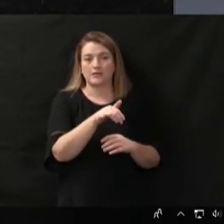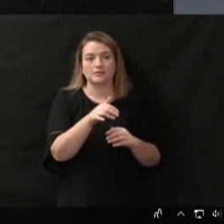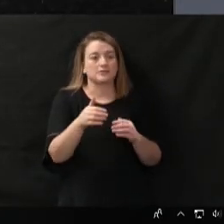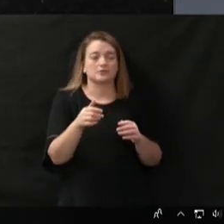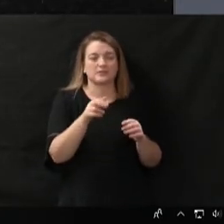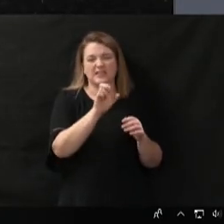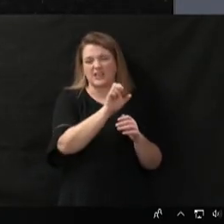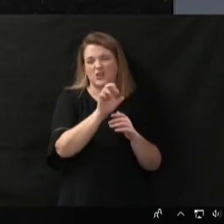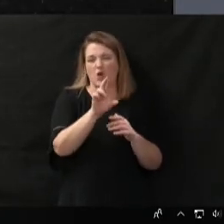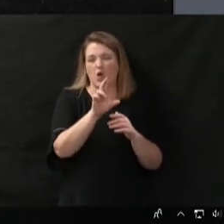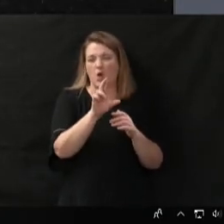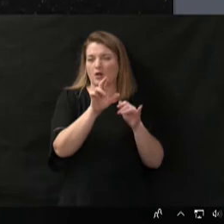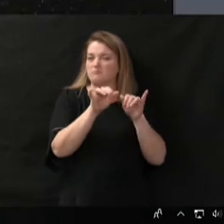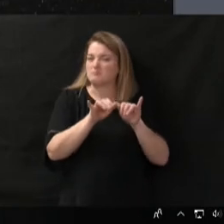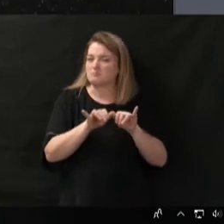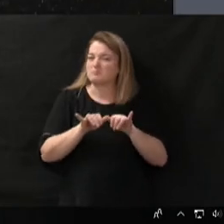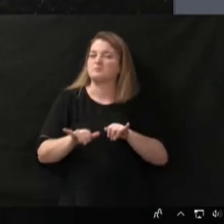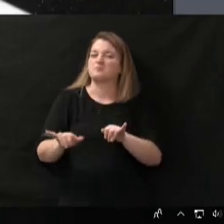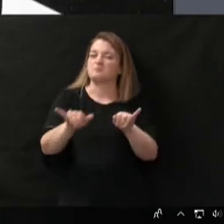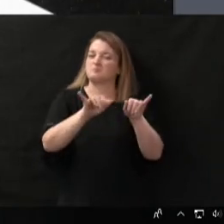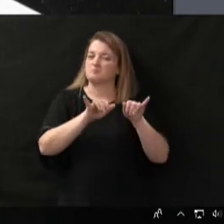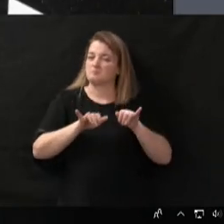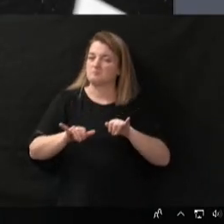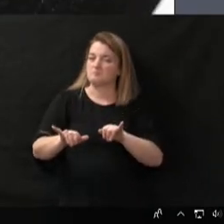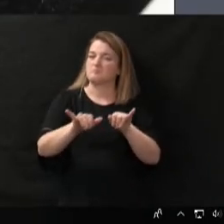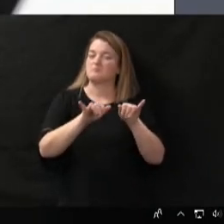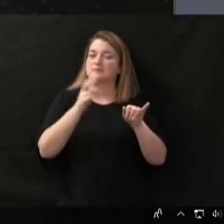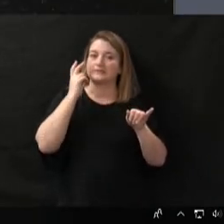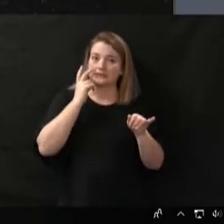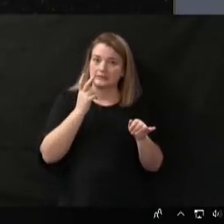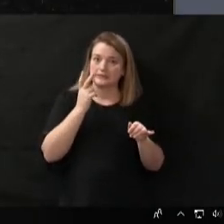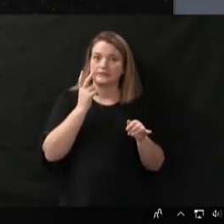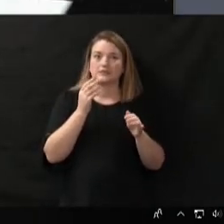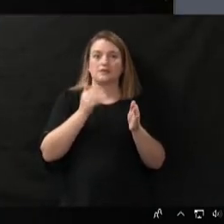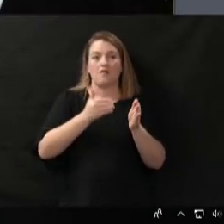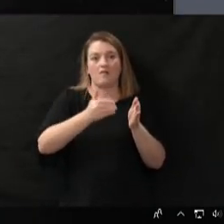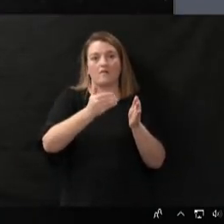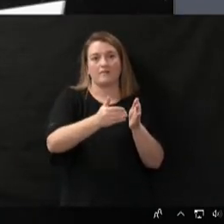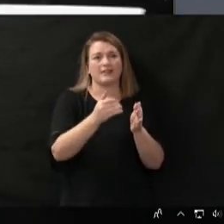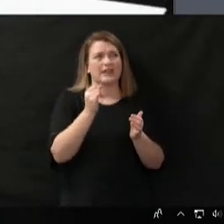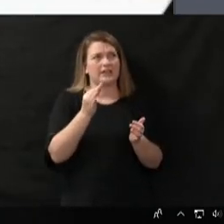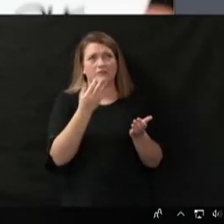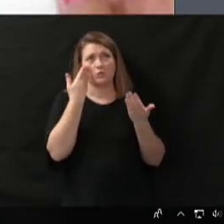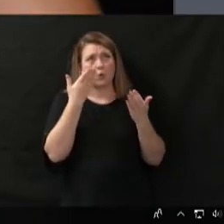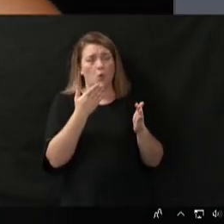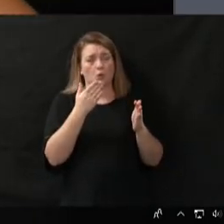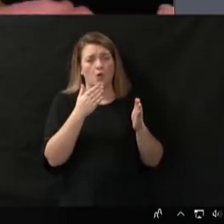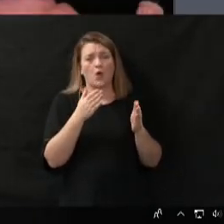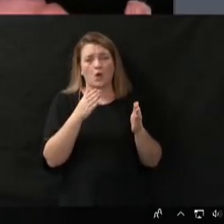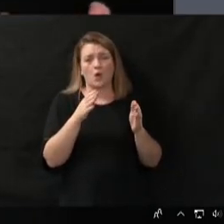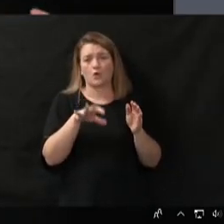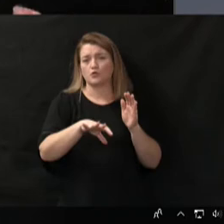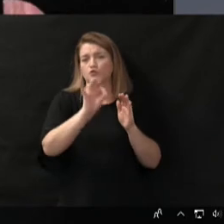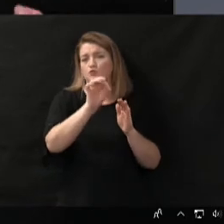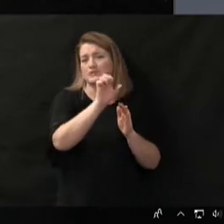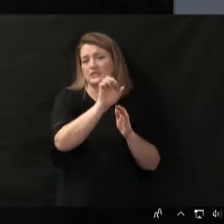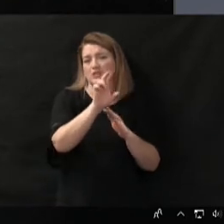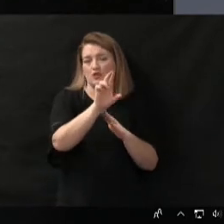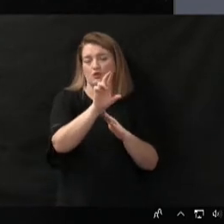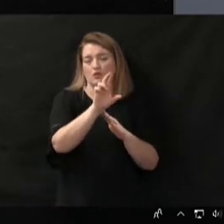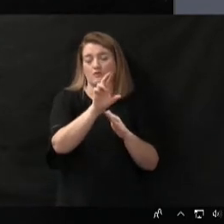first. I always tell them it's most common. If you're unsure, use ER. Then I would do